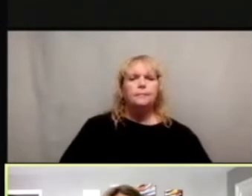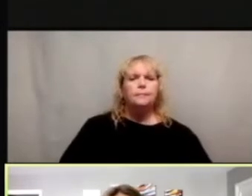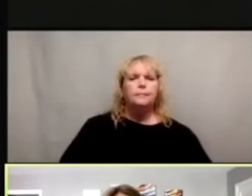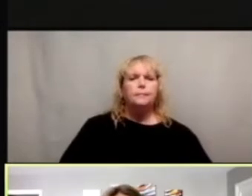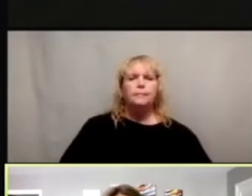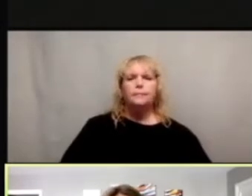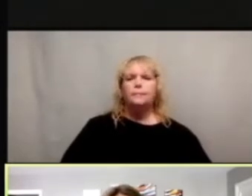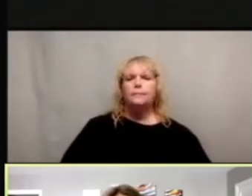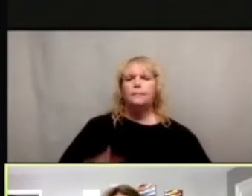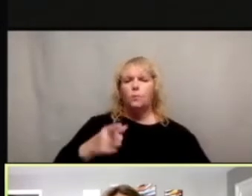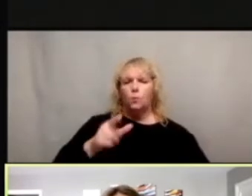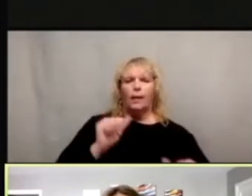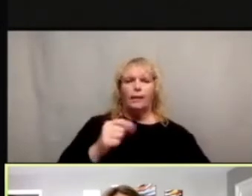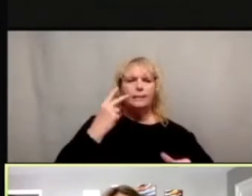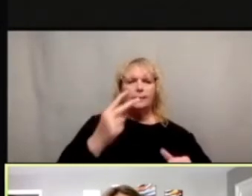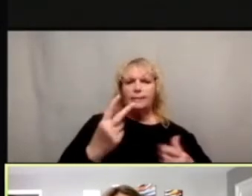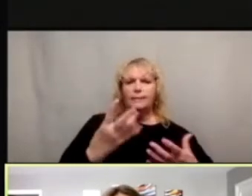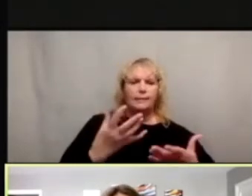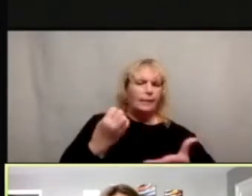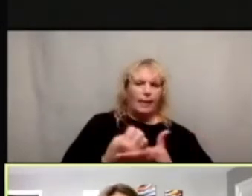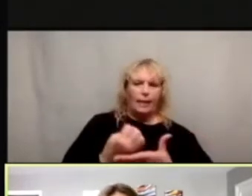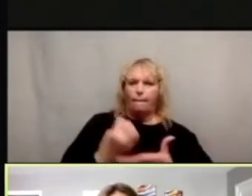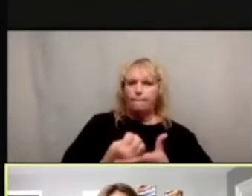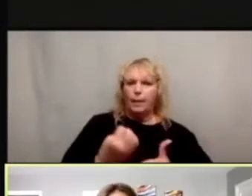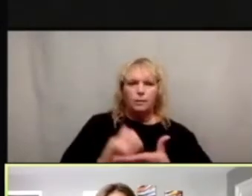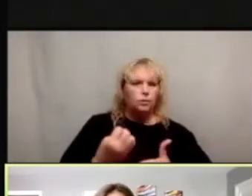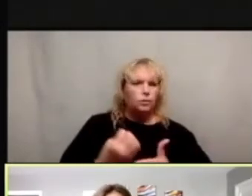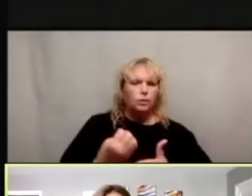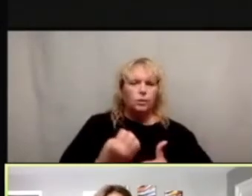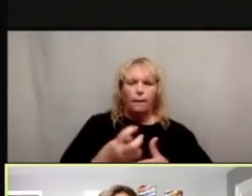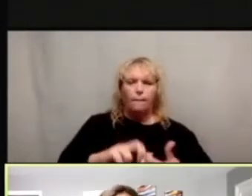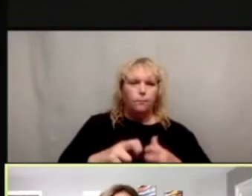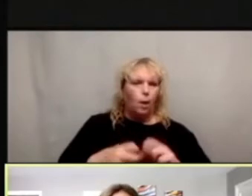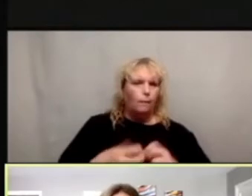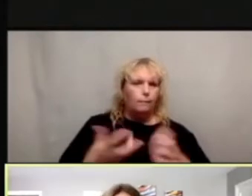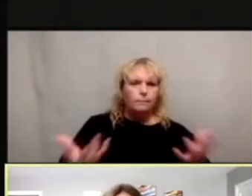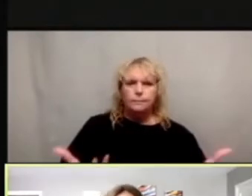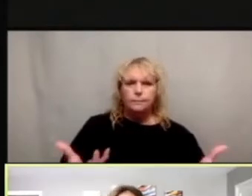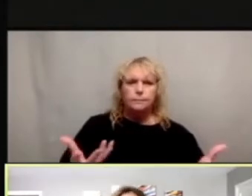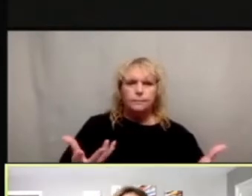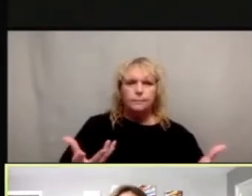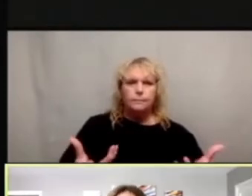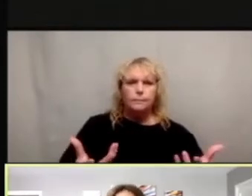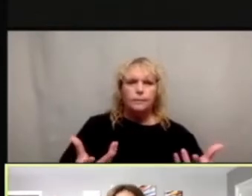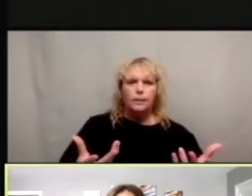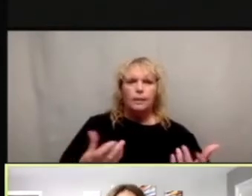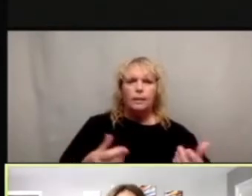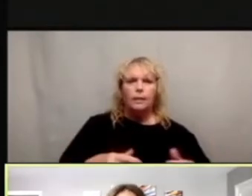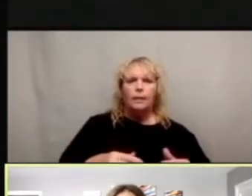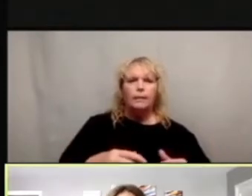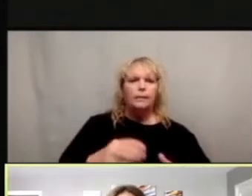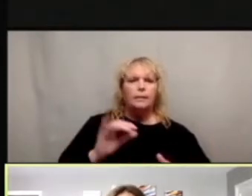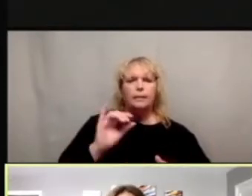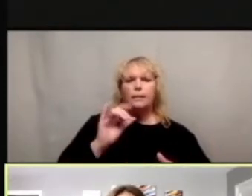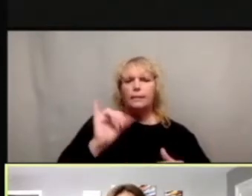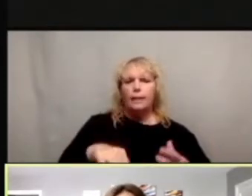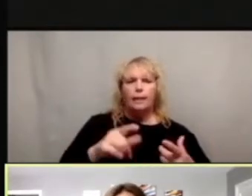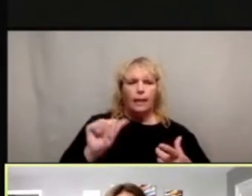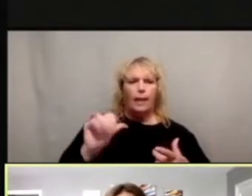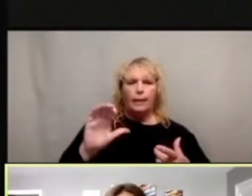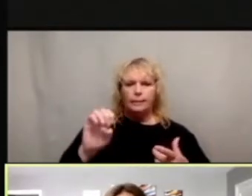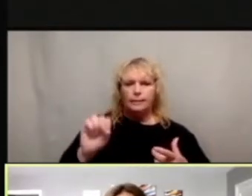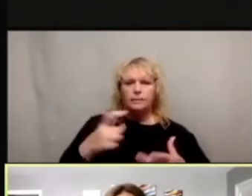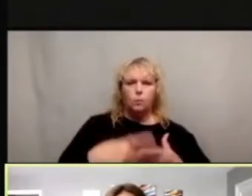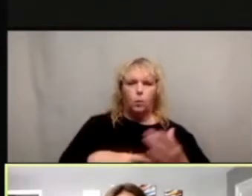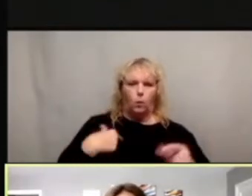So there's the economic insecurity and poverty related stress. So you remember these are the social root causes, so to speak, of the ACEs that we